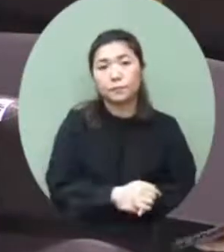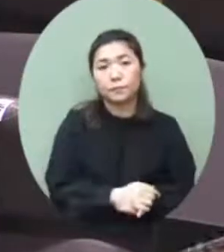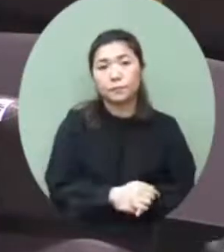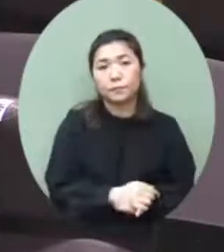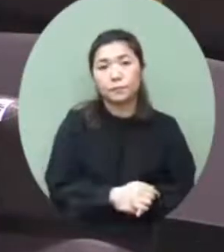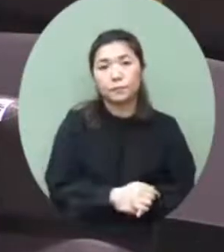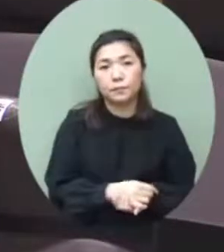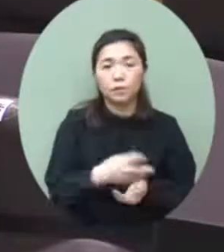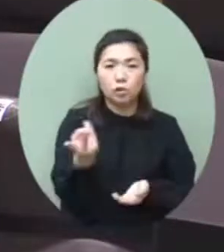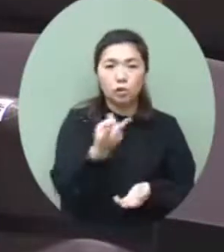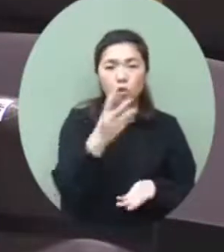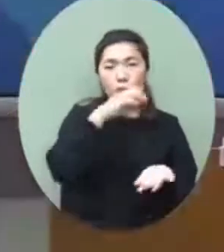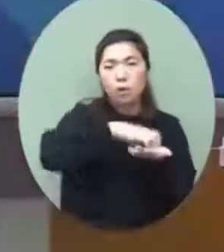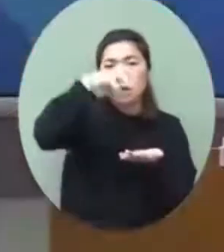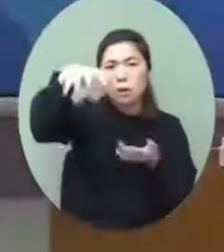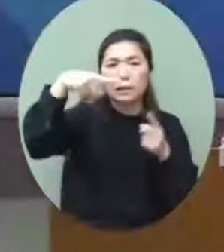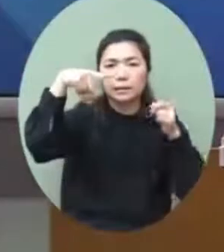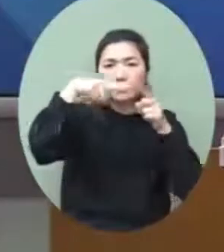Thank you.